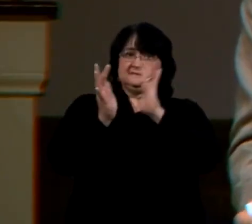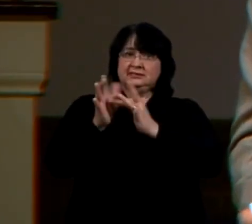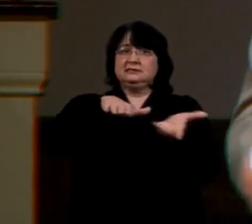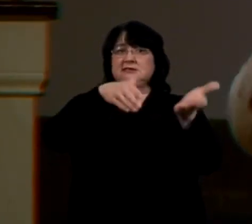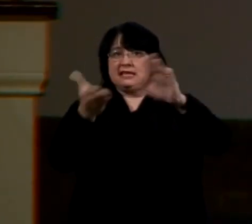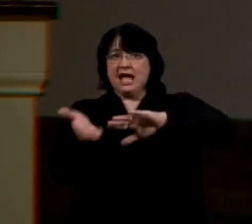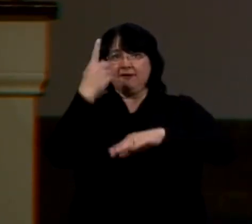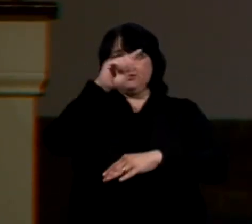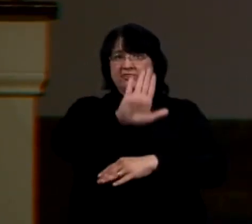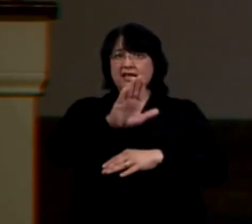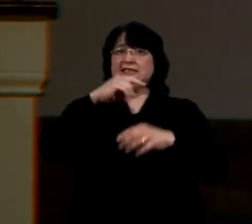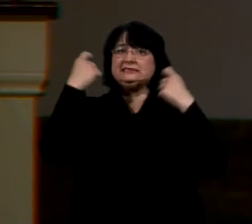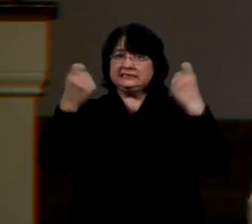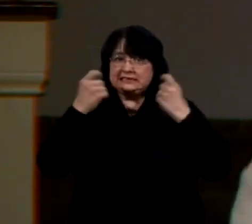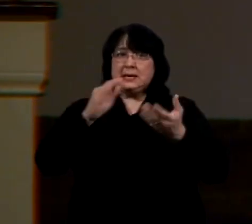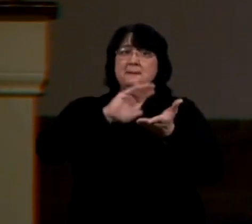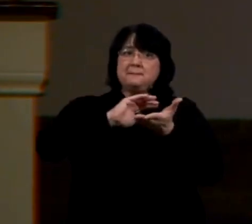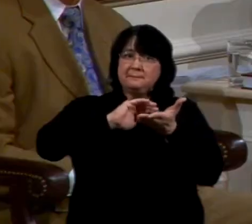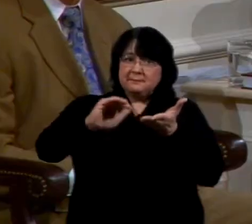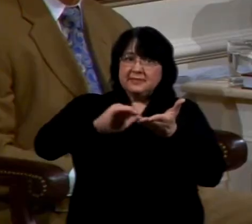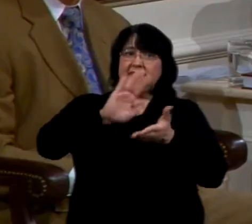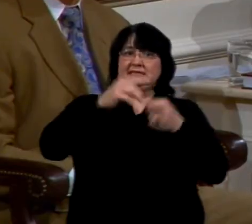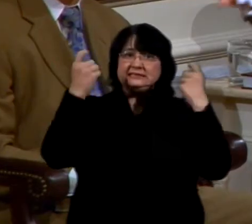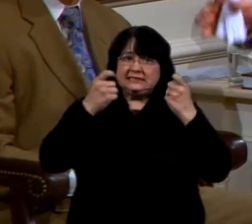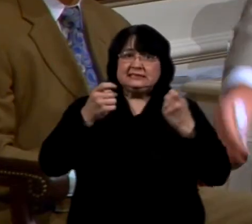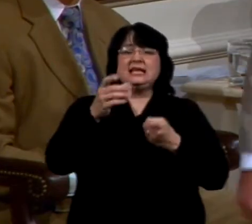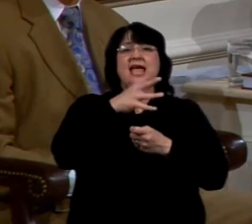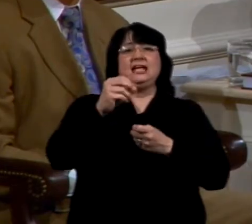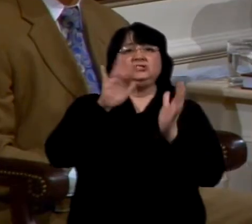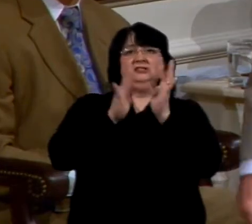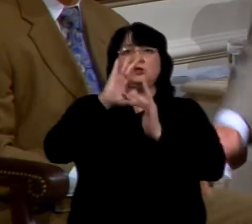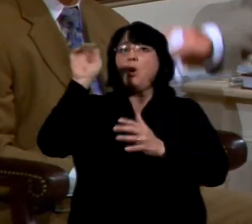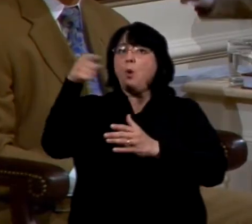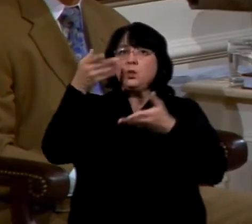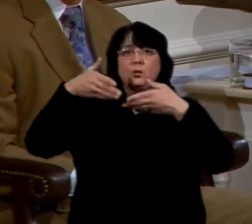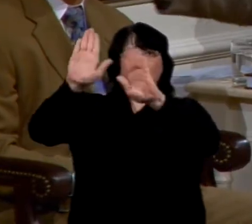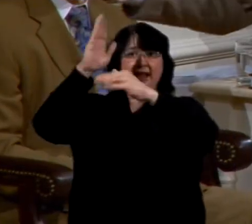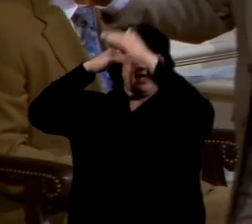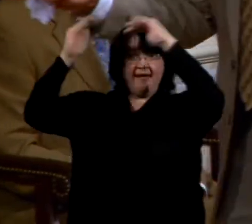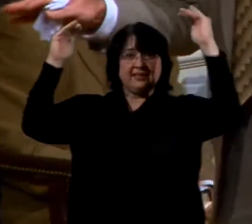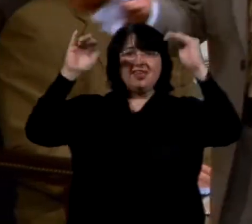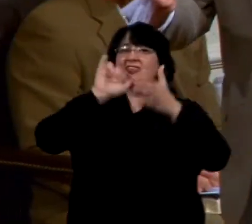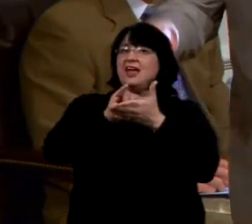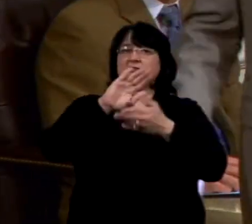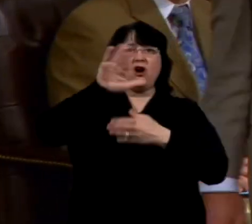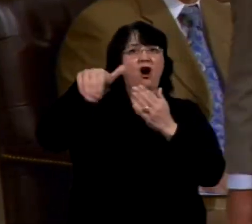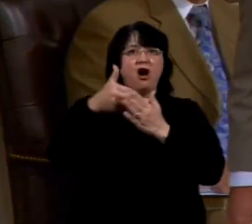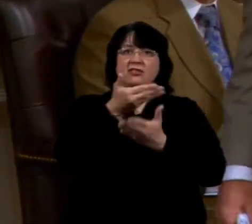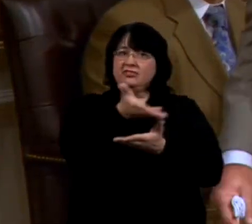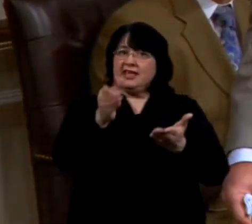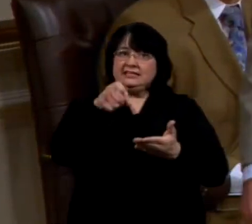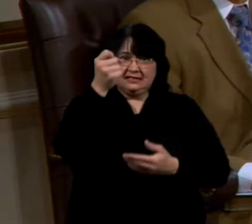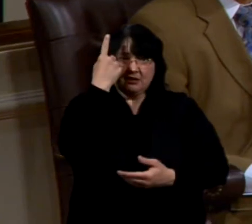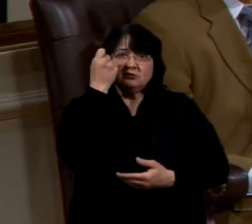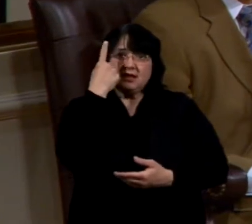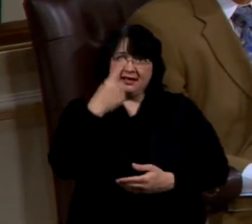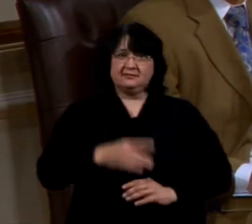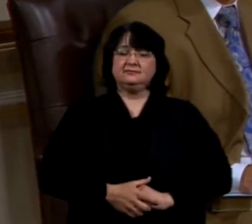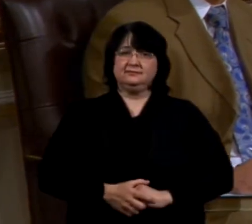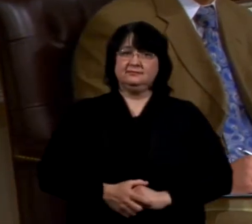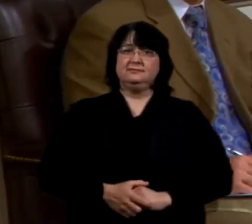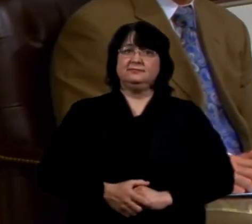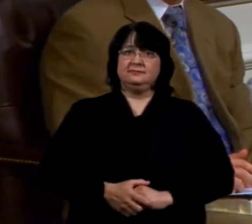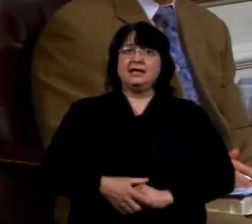died for their sins, paid for their sins. They have to believe that he's the only way to get to heaven. But that's all the doctrine they've got to have.